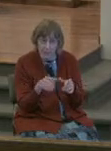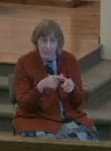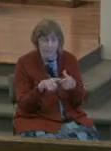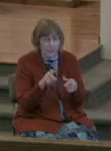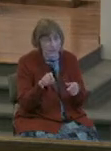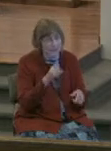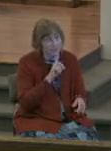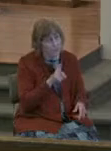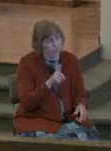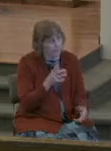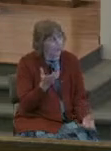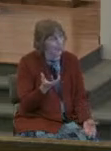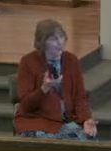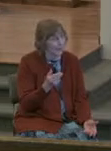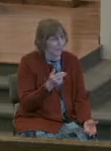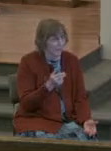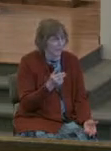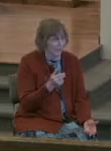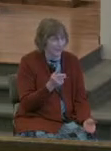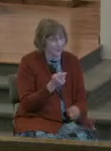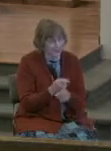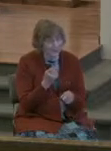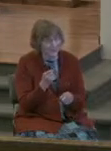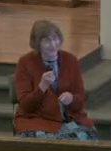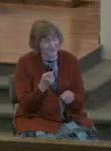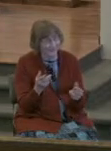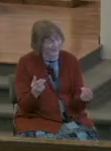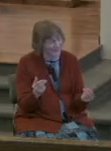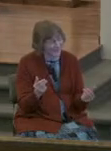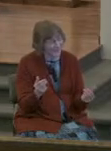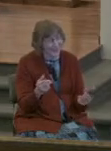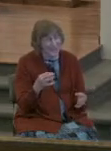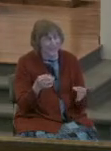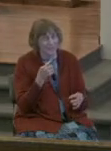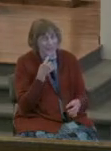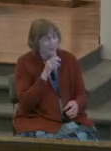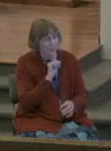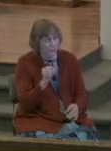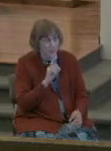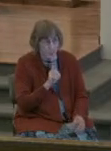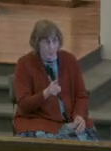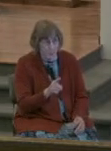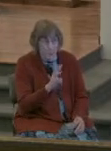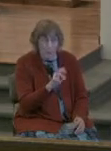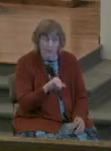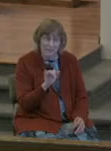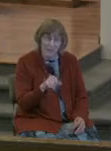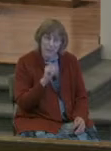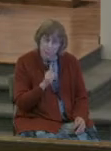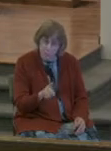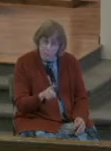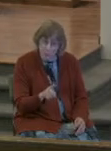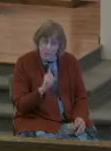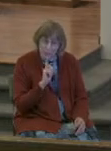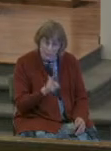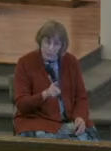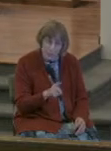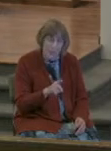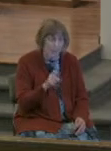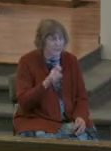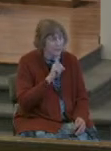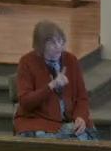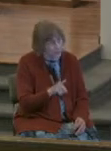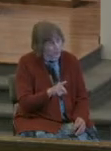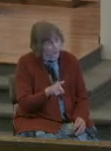be truth. Right? Because if he's saying there's no truth, well, if that's true, that's a truth, so there must be